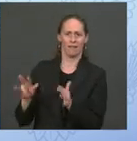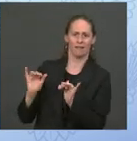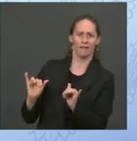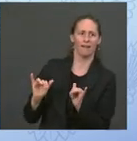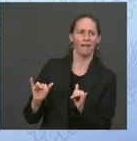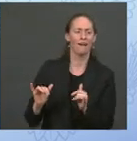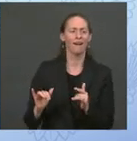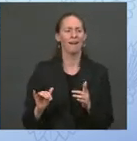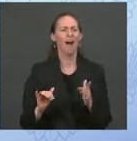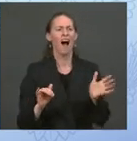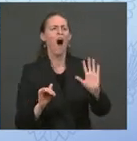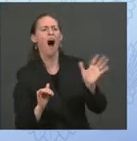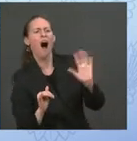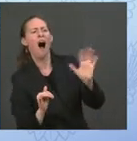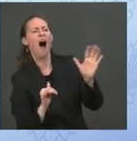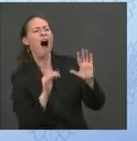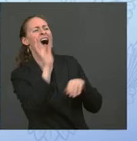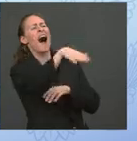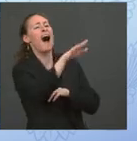no, no, Dr. Biden.